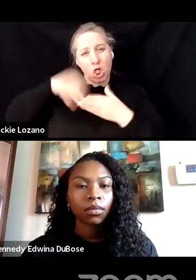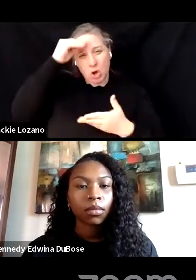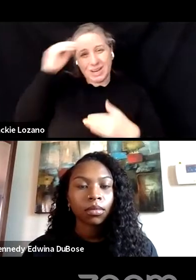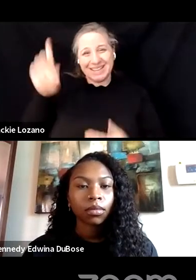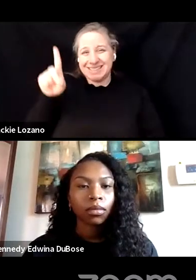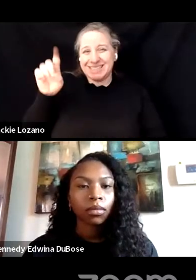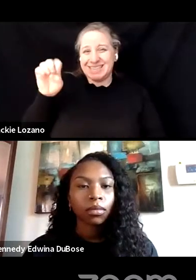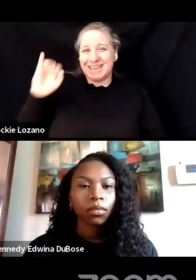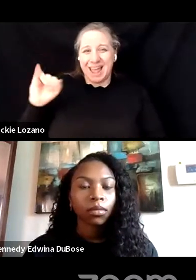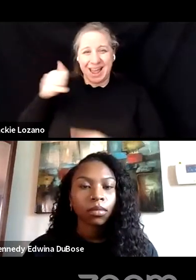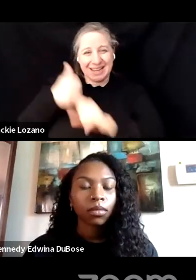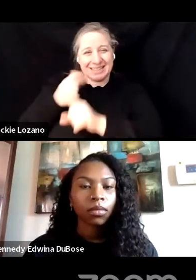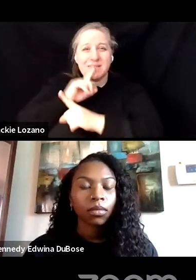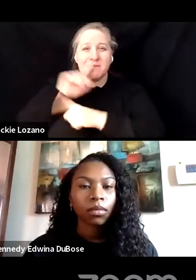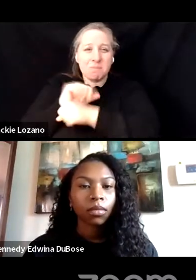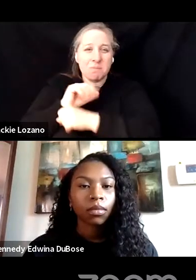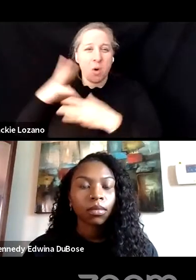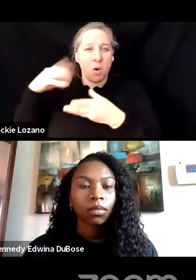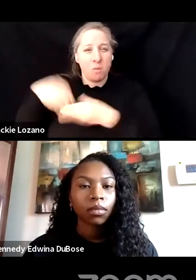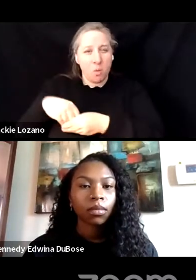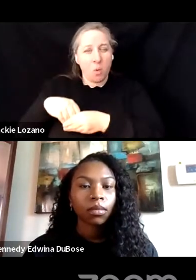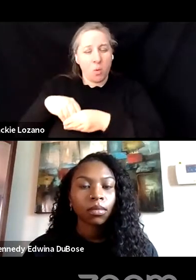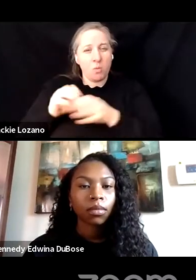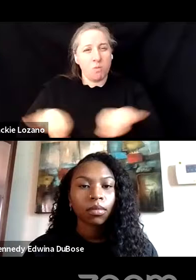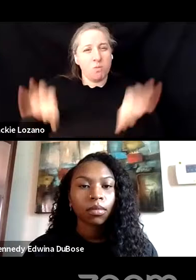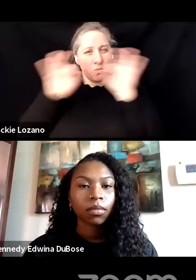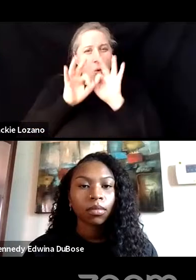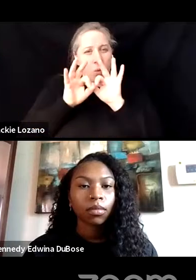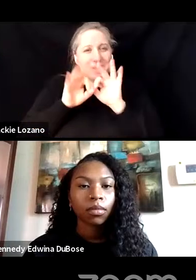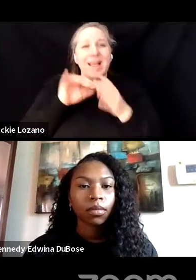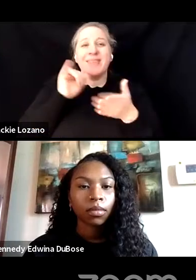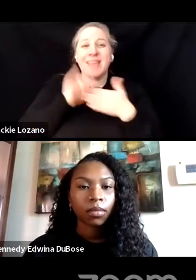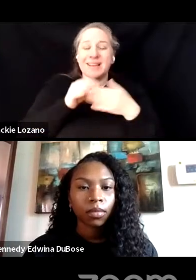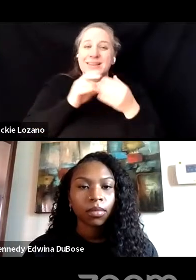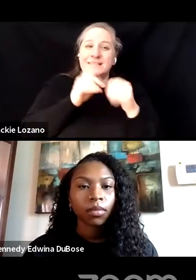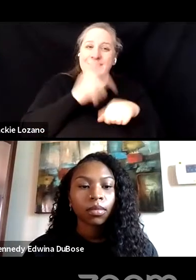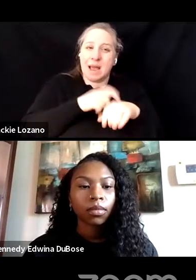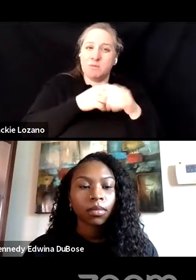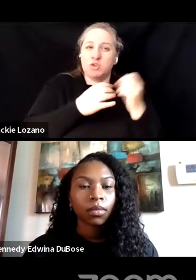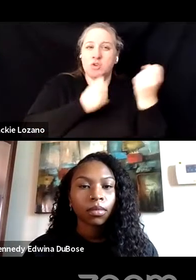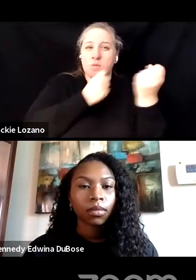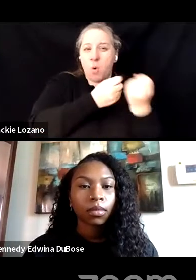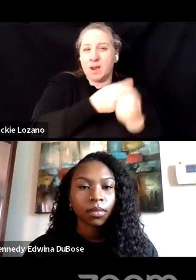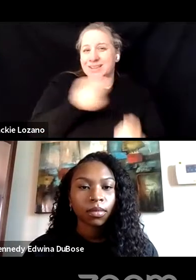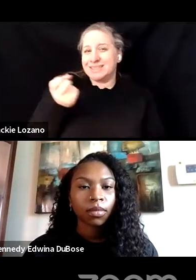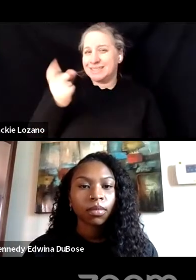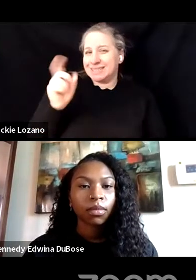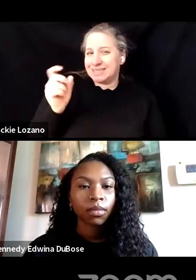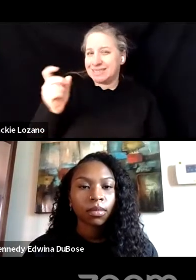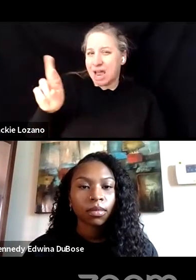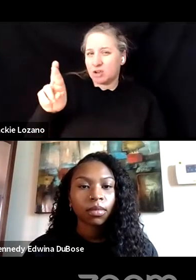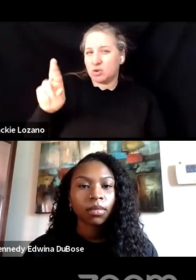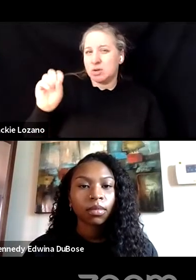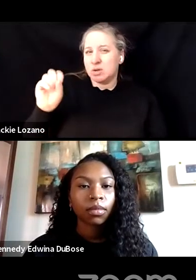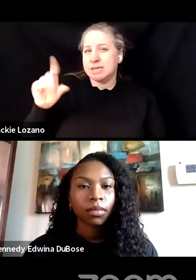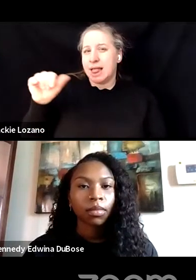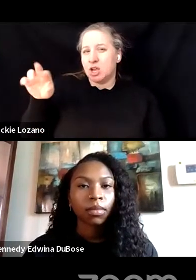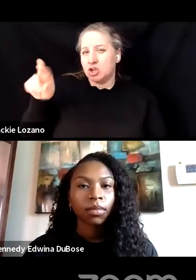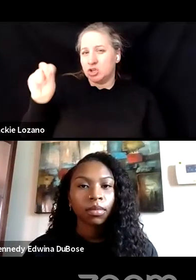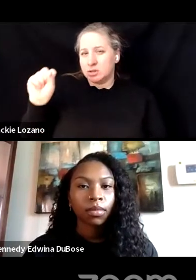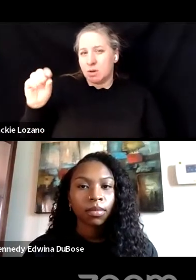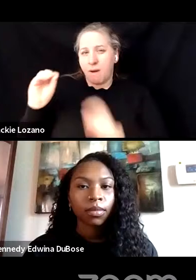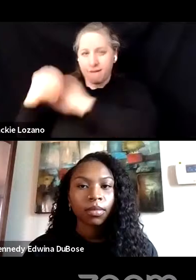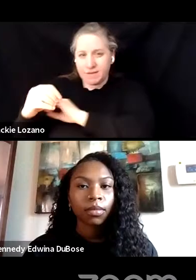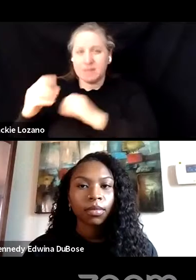is important. And so this is the time to support OHE. This is the time to support Dr. Rob Seller's office of O'Day. This is the time